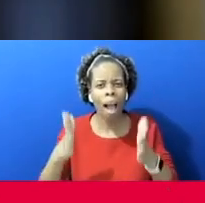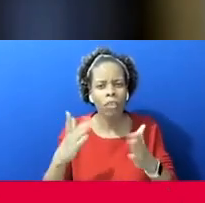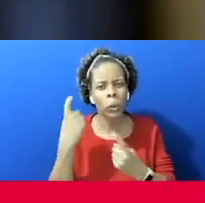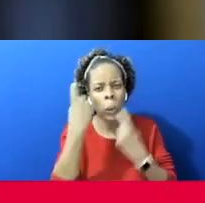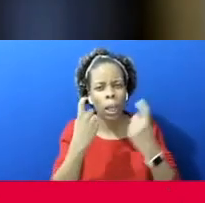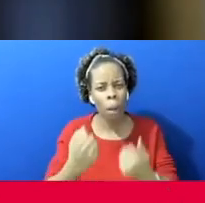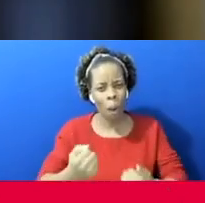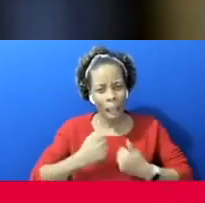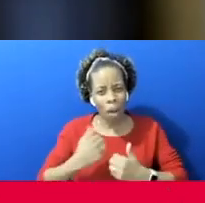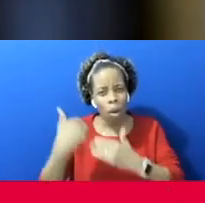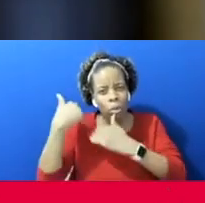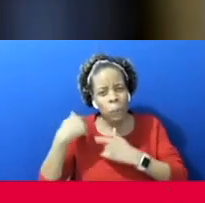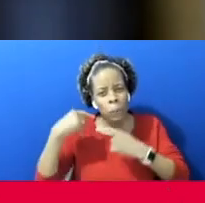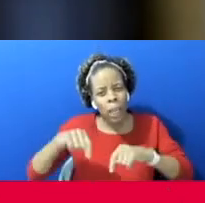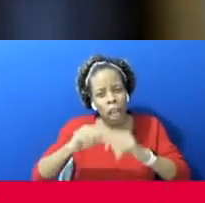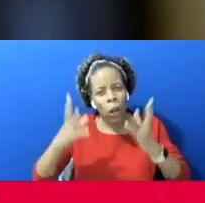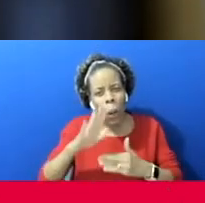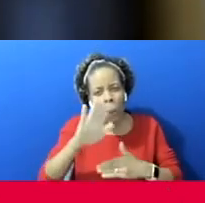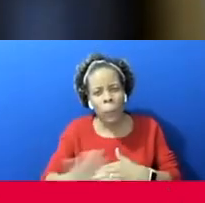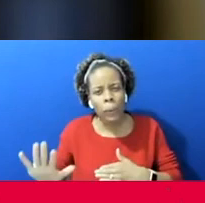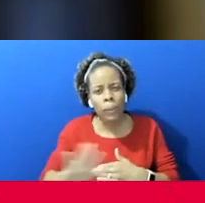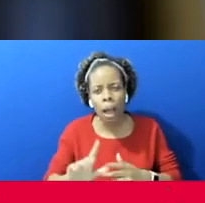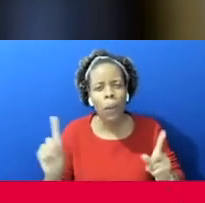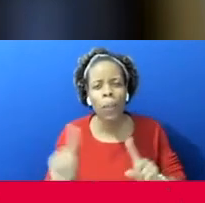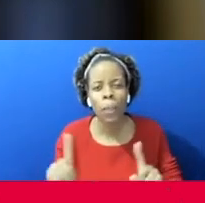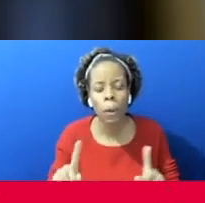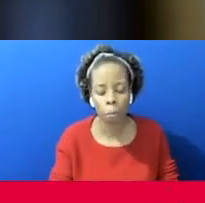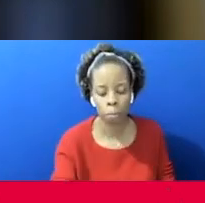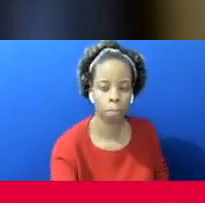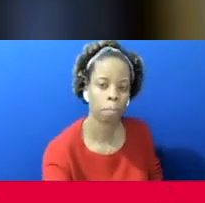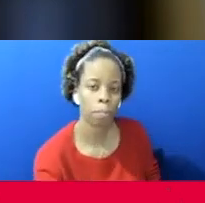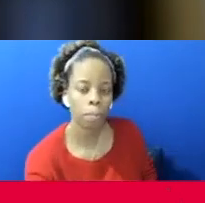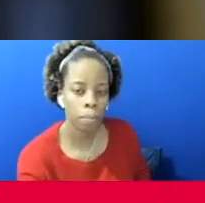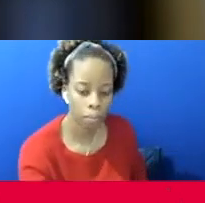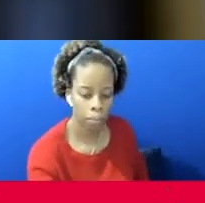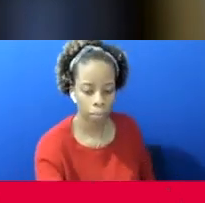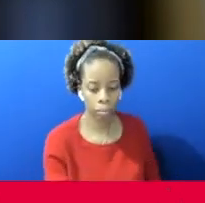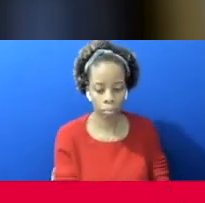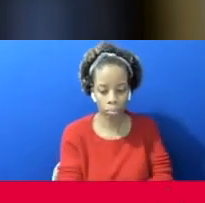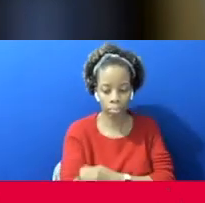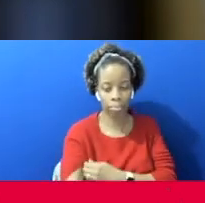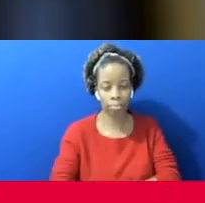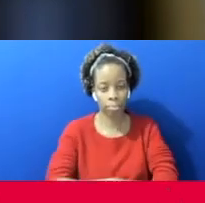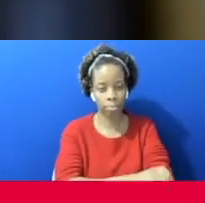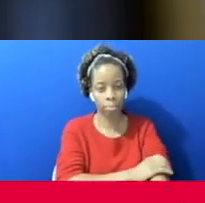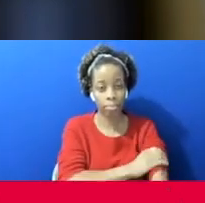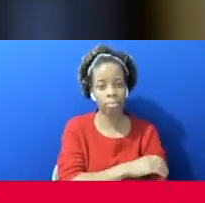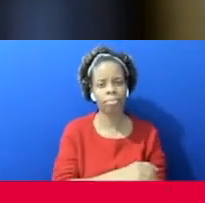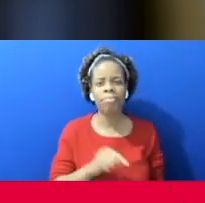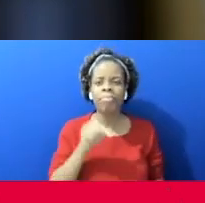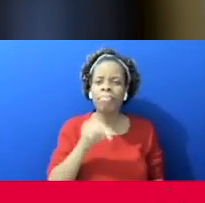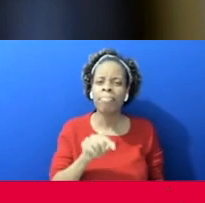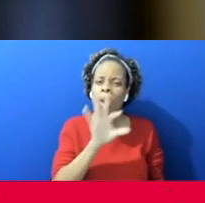out of time. I just want to say quickly for a minute, 100% agree with what Fiona said. This question worries me because conscientious objection is the